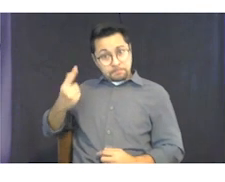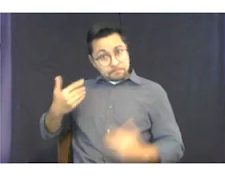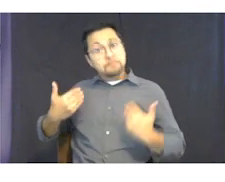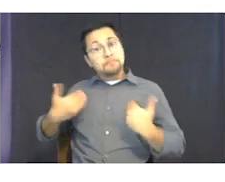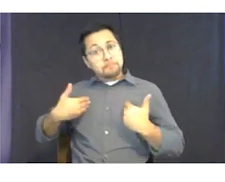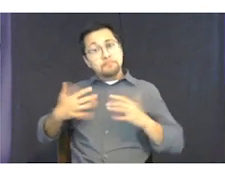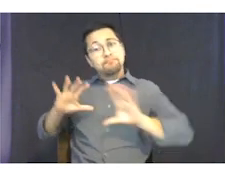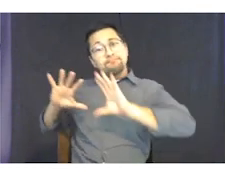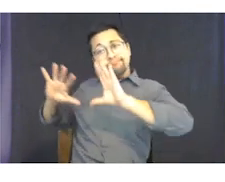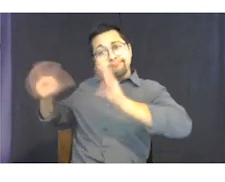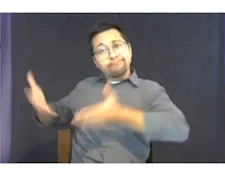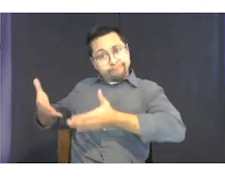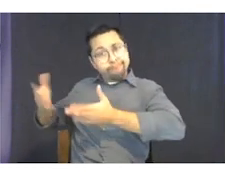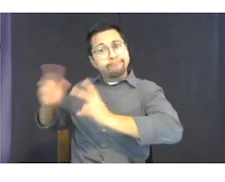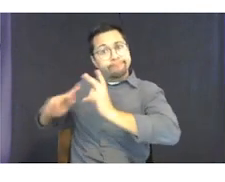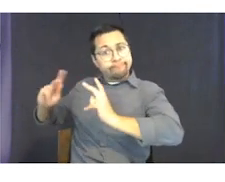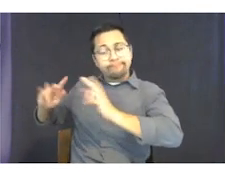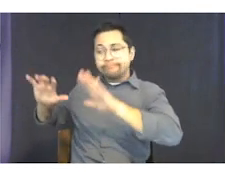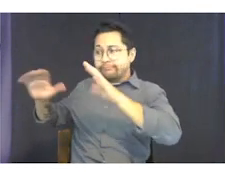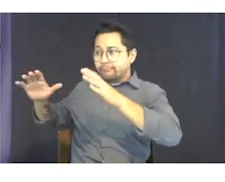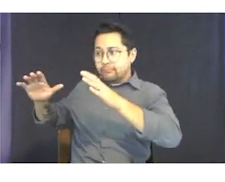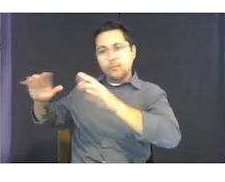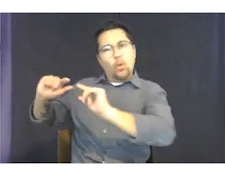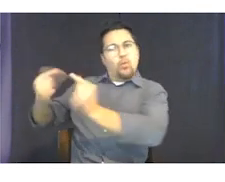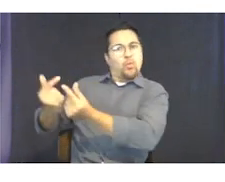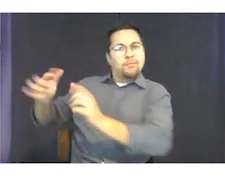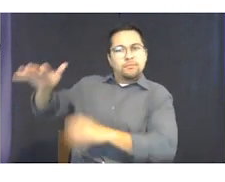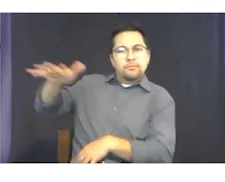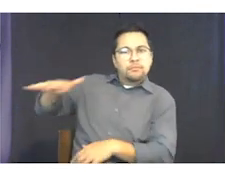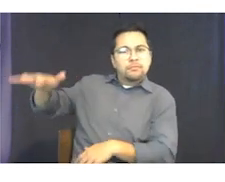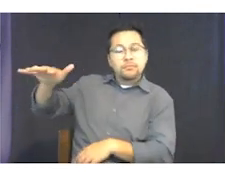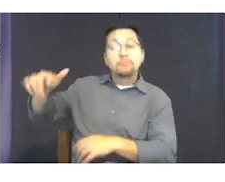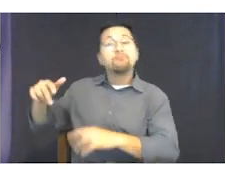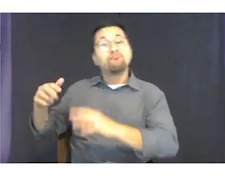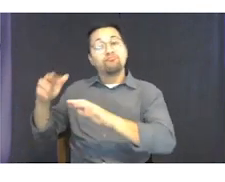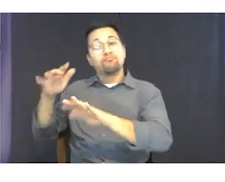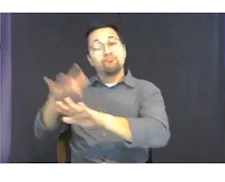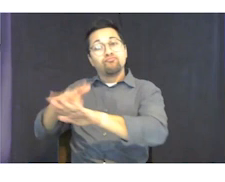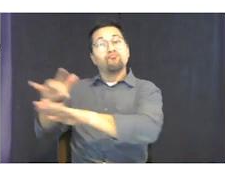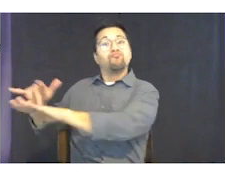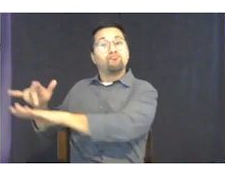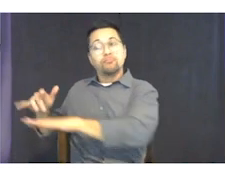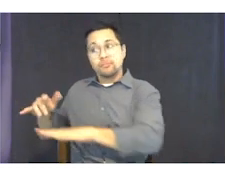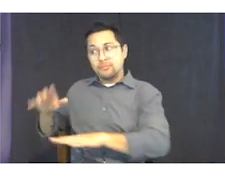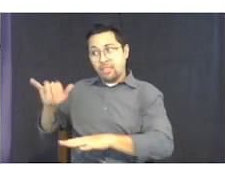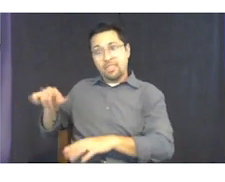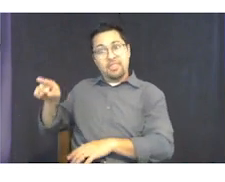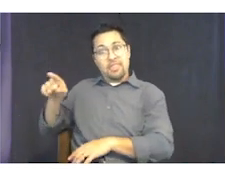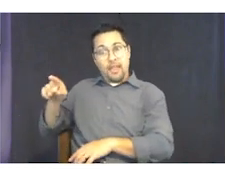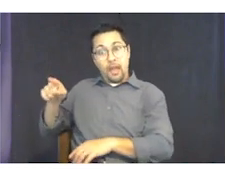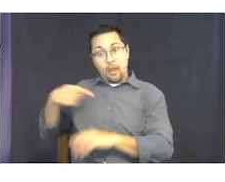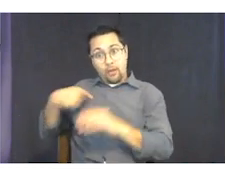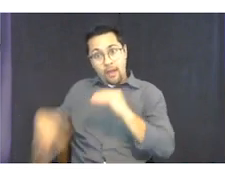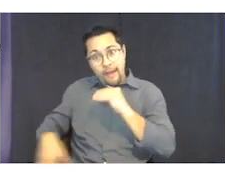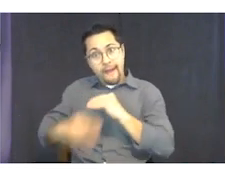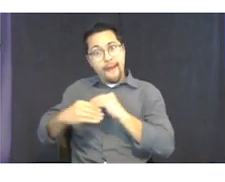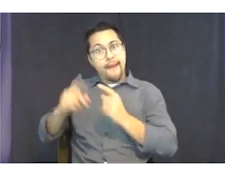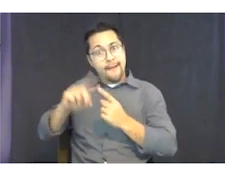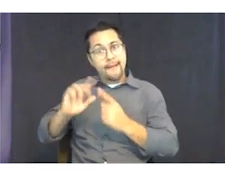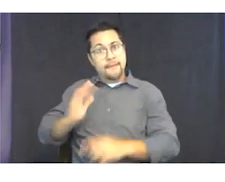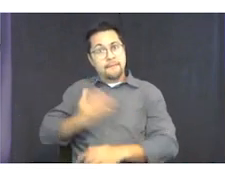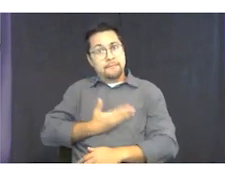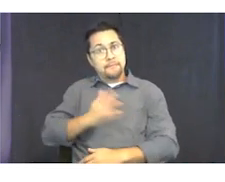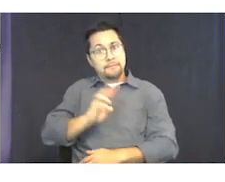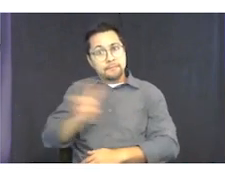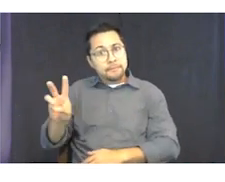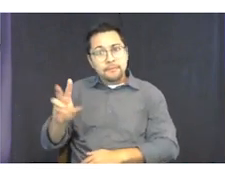there is a group of resources that we've also included on our page